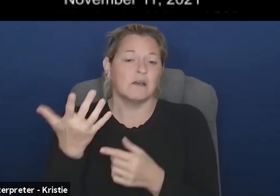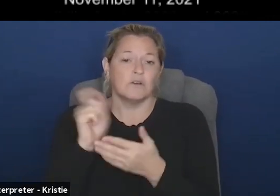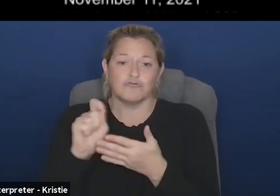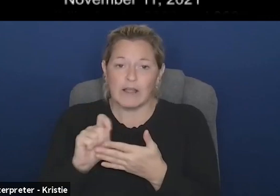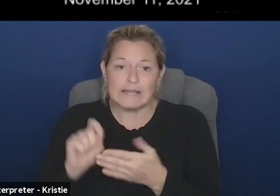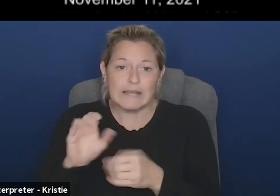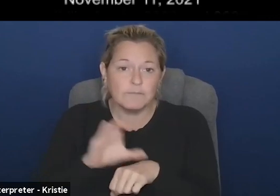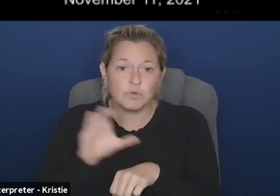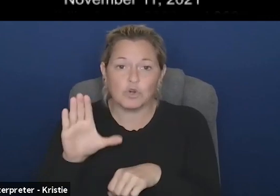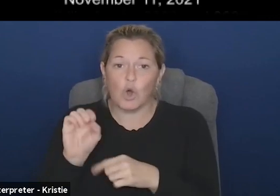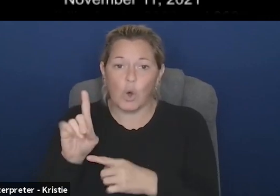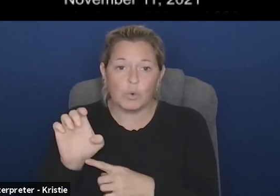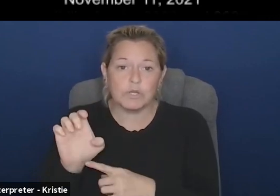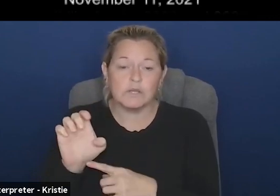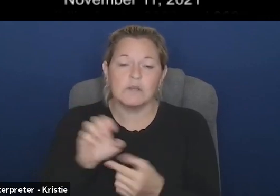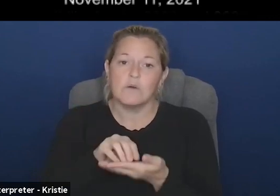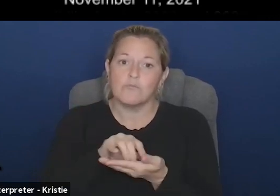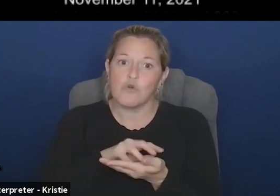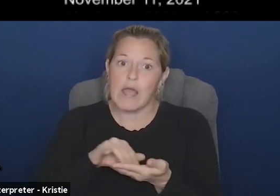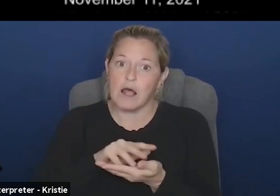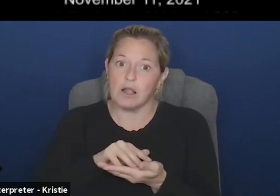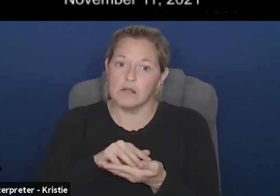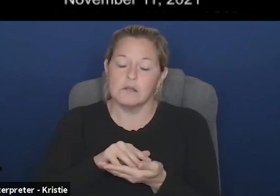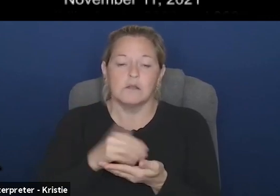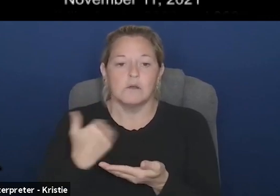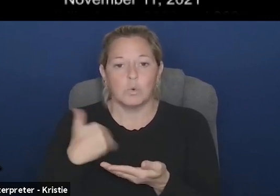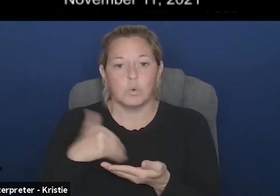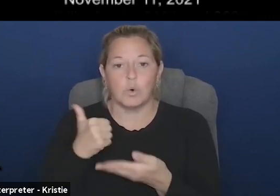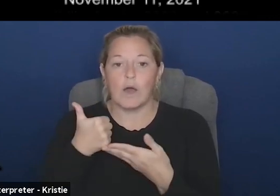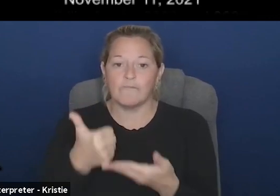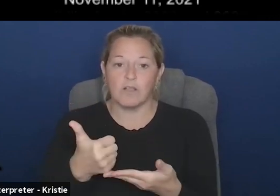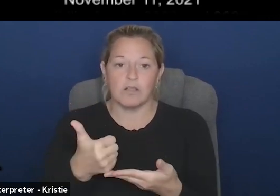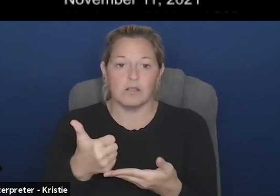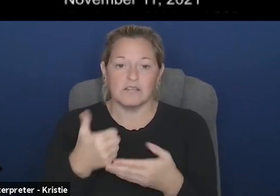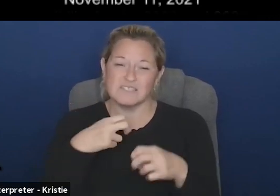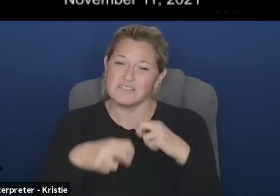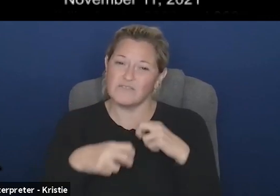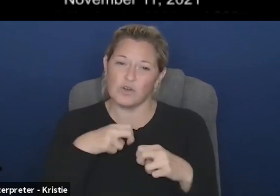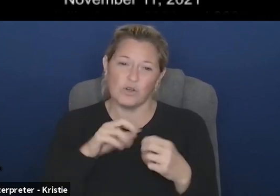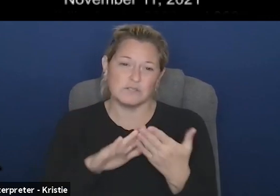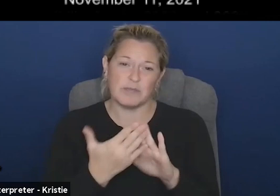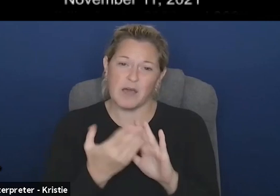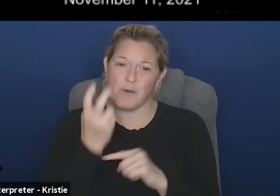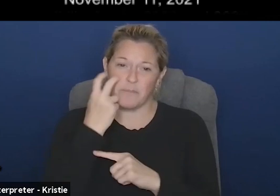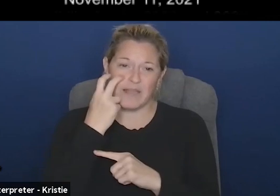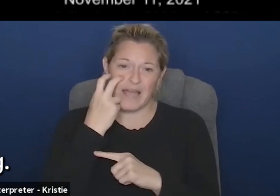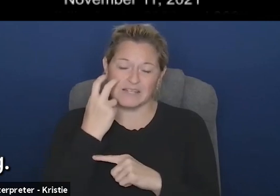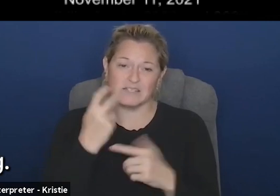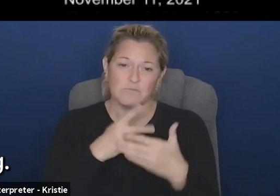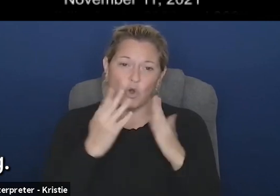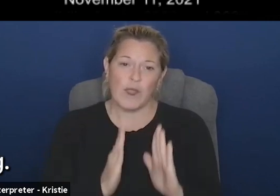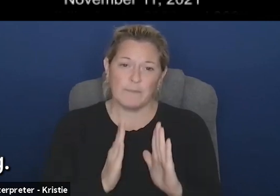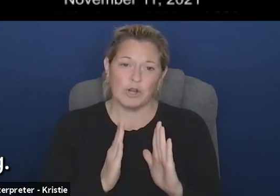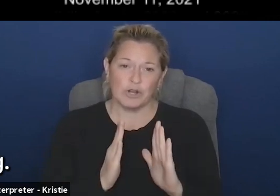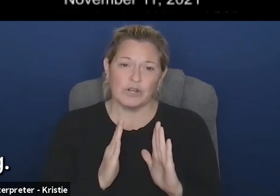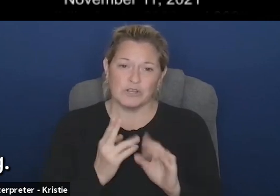code, Braille is extremely useful. It's very difficult to be an effective blind programmer using only speech. It can be